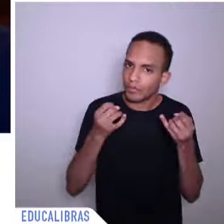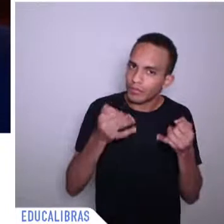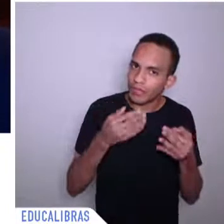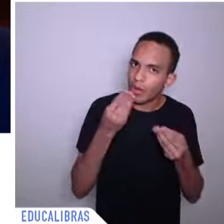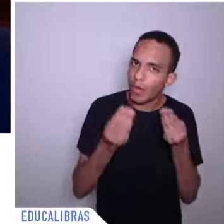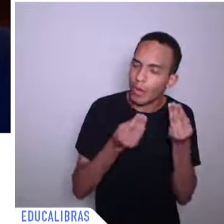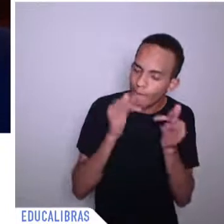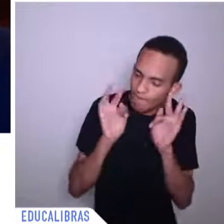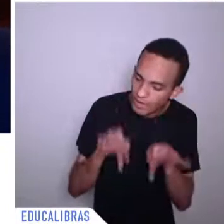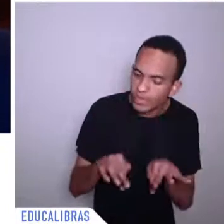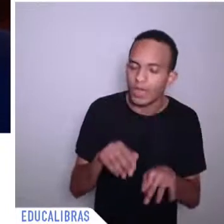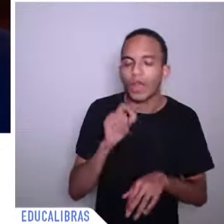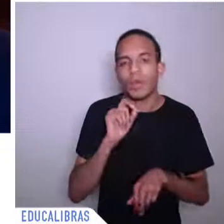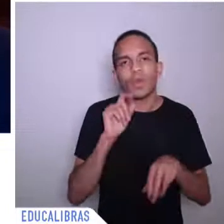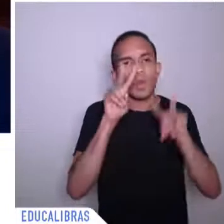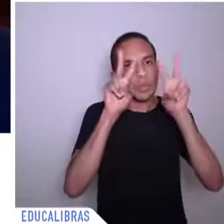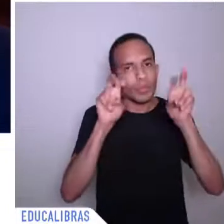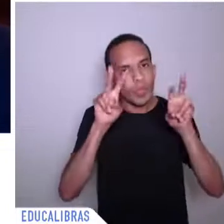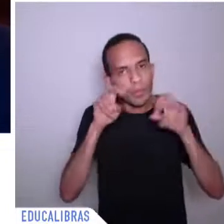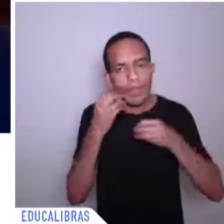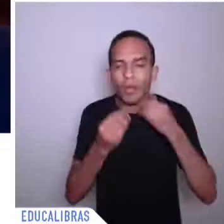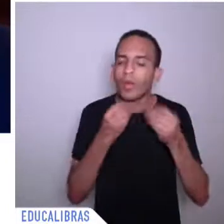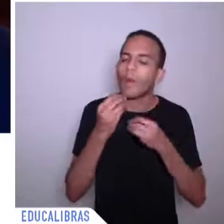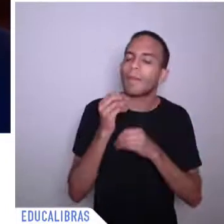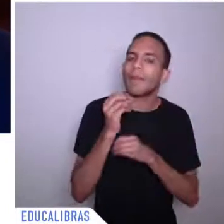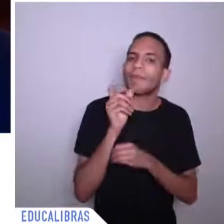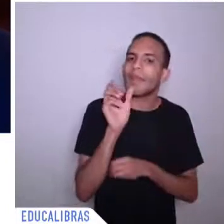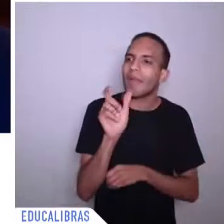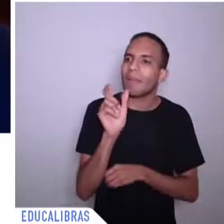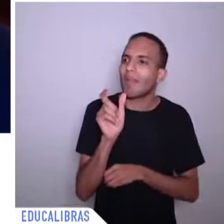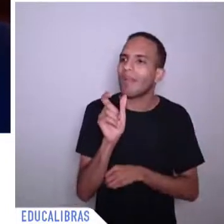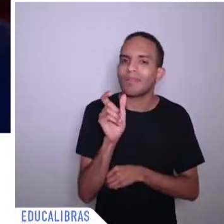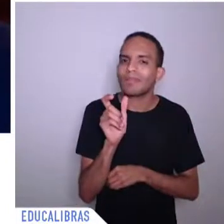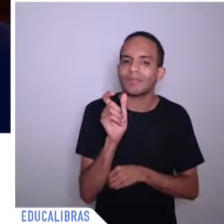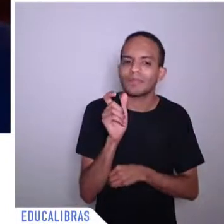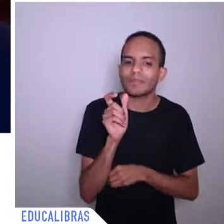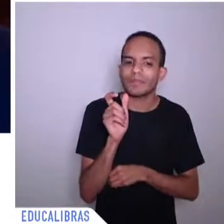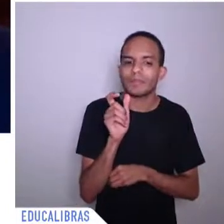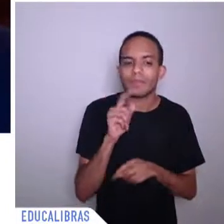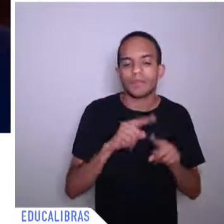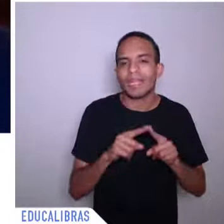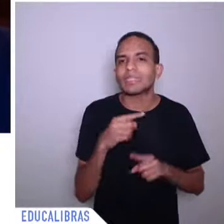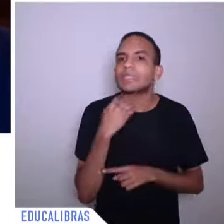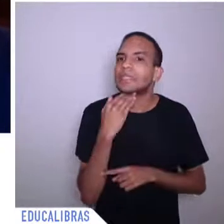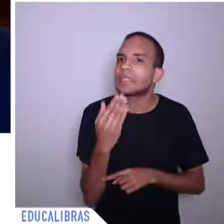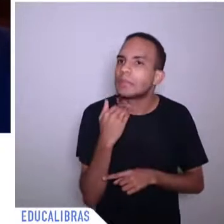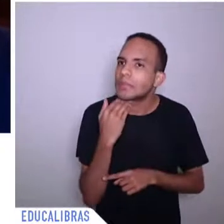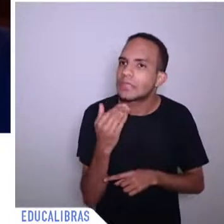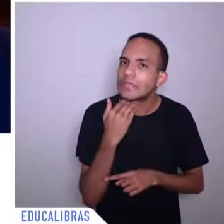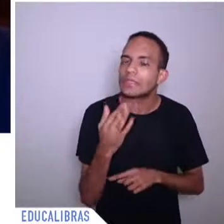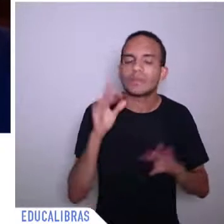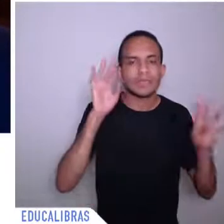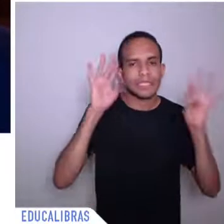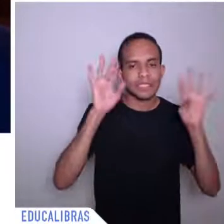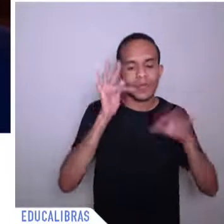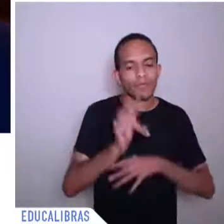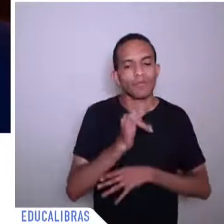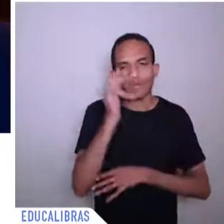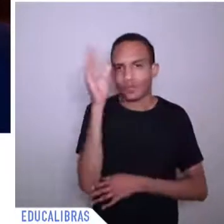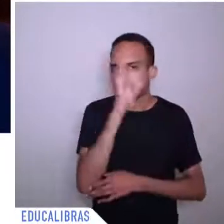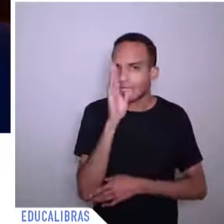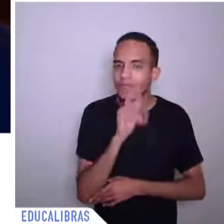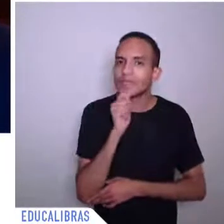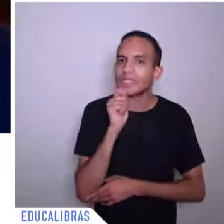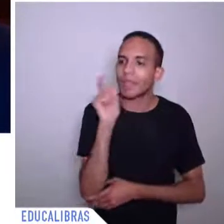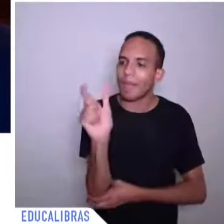Okay. In fact, what I'll say now is that I don't have the word for this. I think it's impossible to